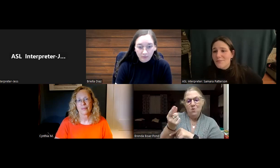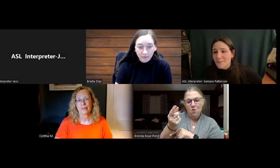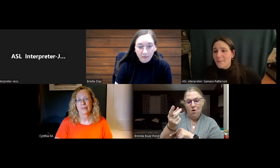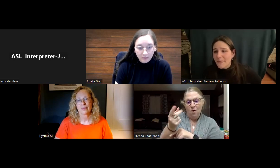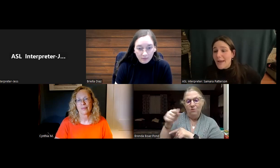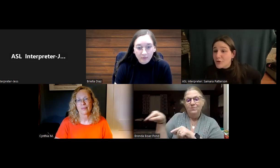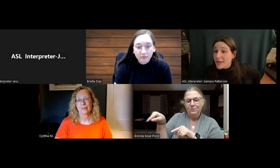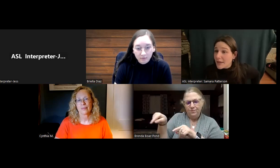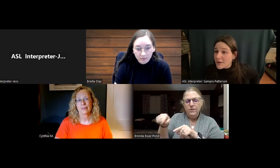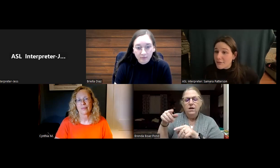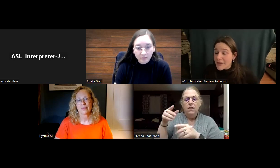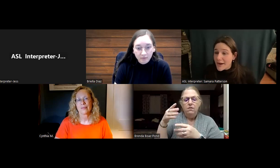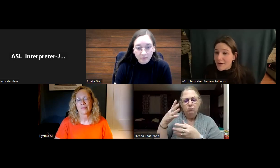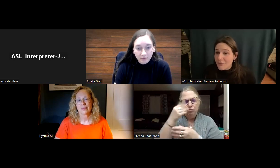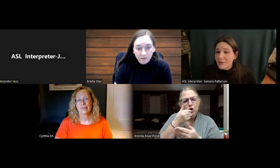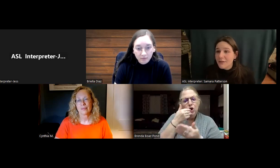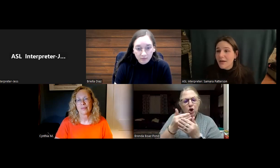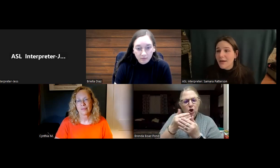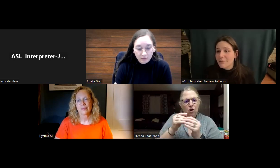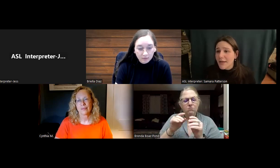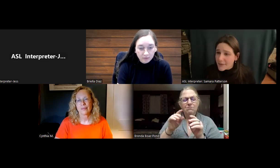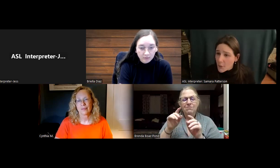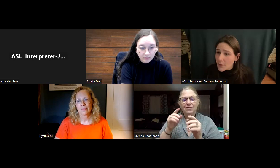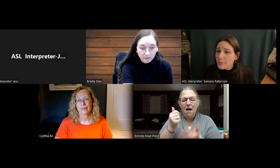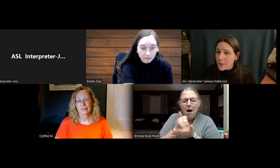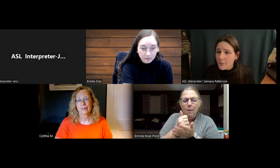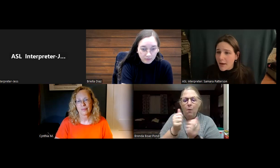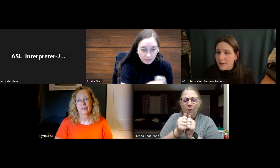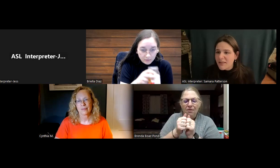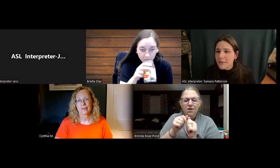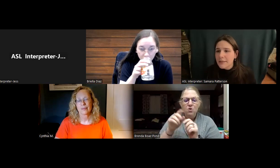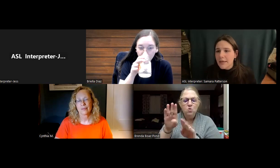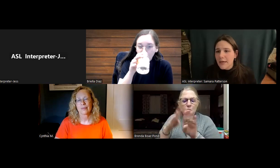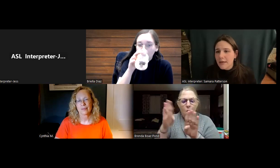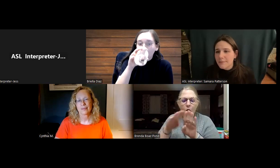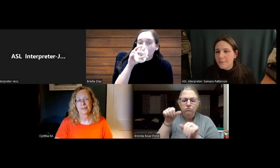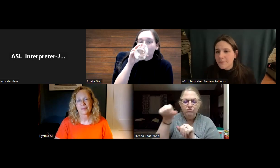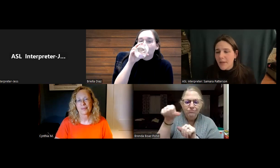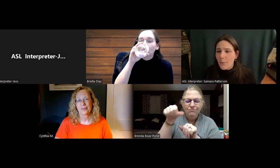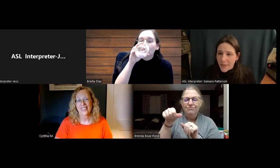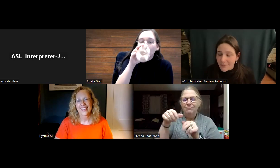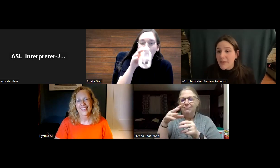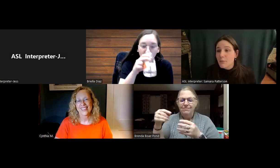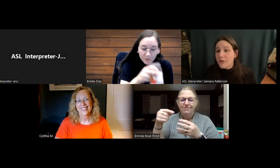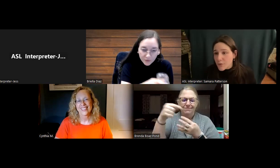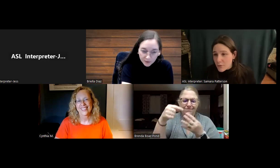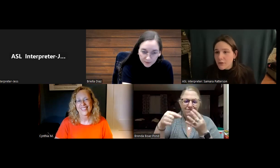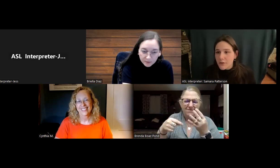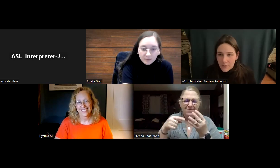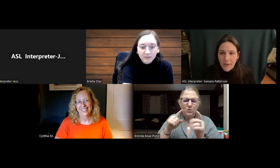So I'm training my dog right now, and it's going pretty well. Helping me